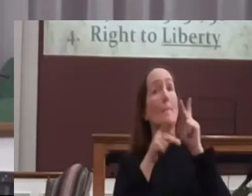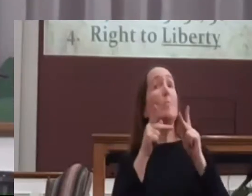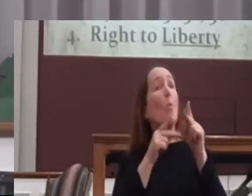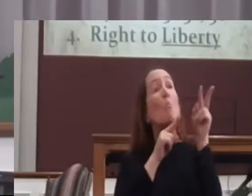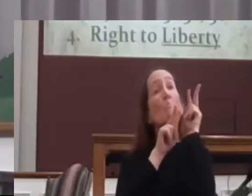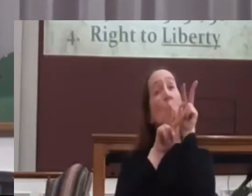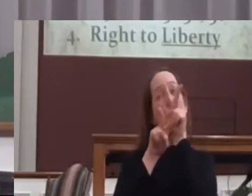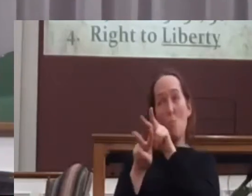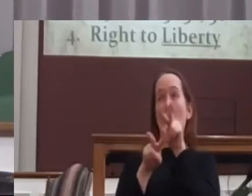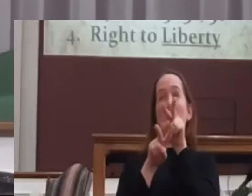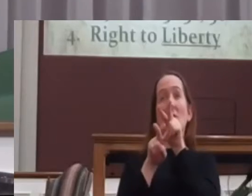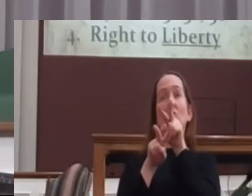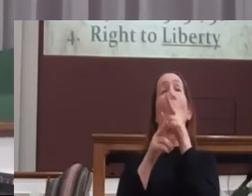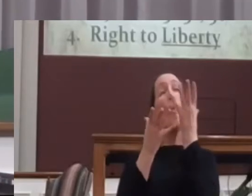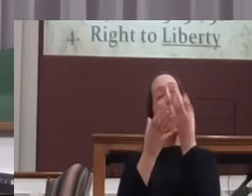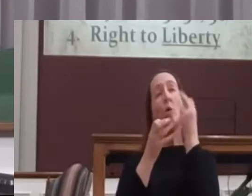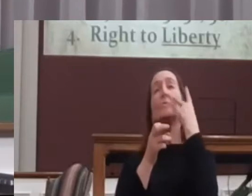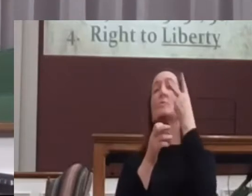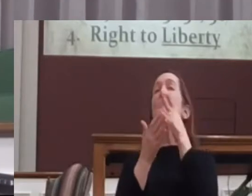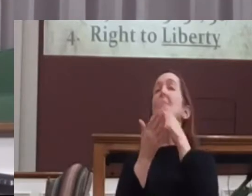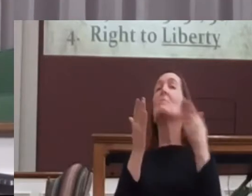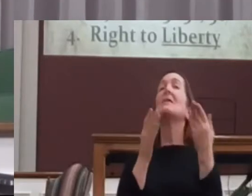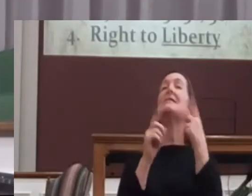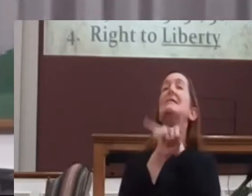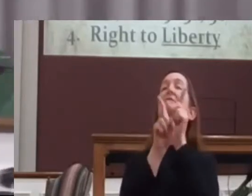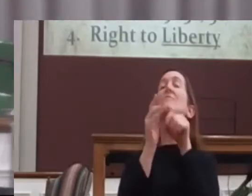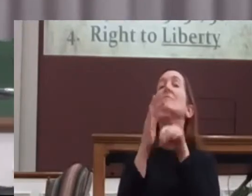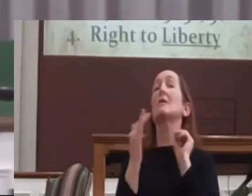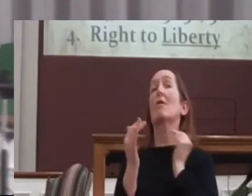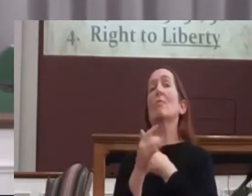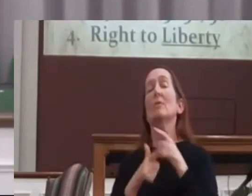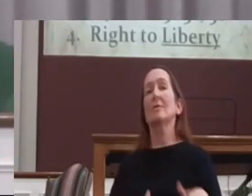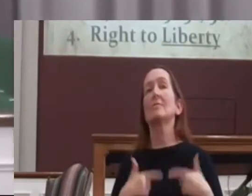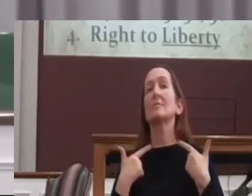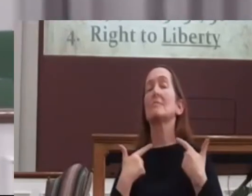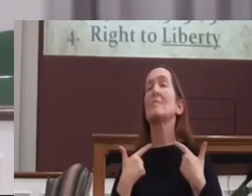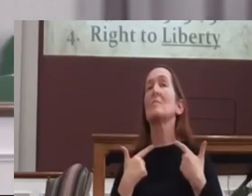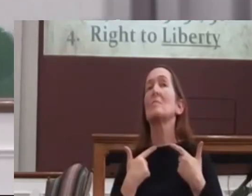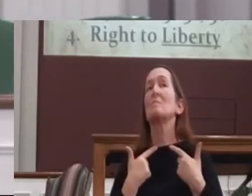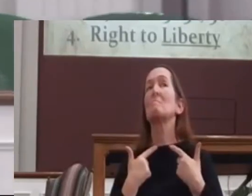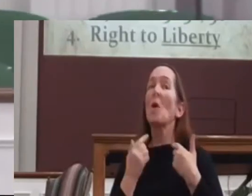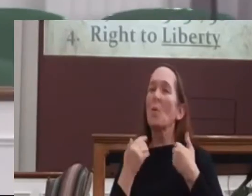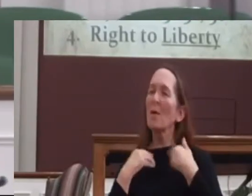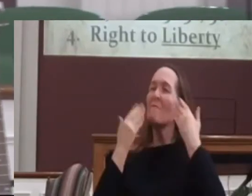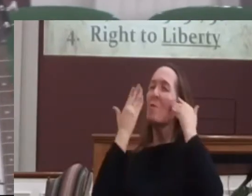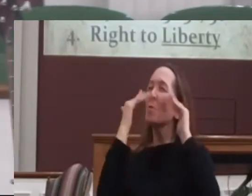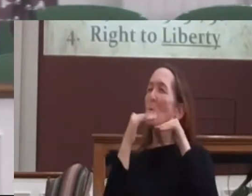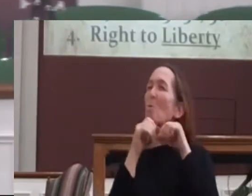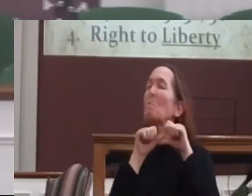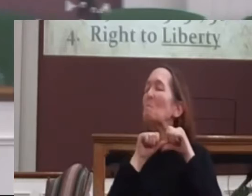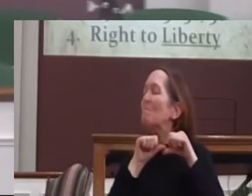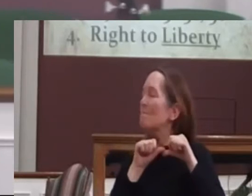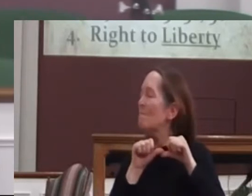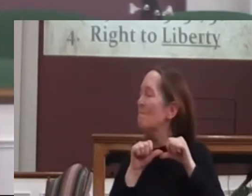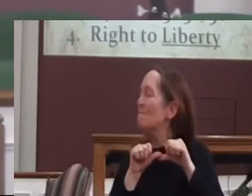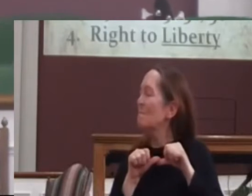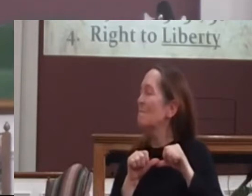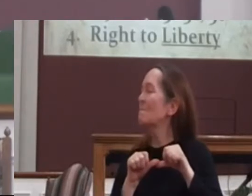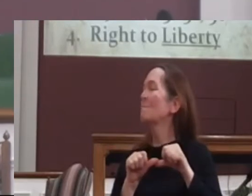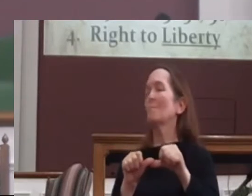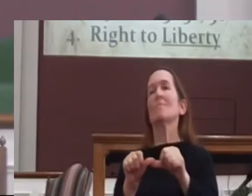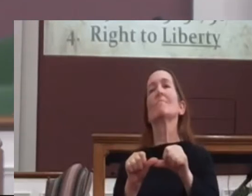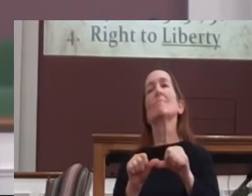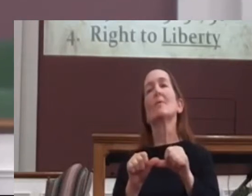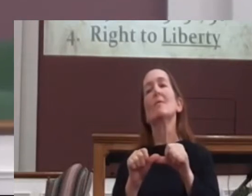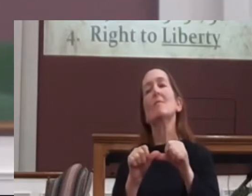us. And they truly want to see something different in our lives,